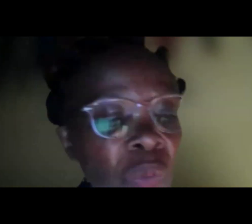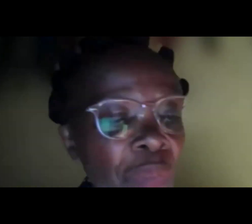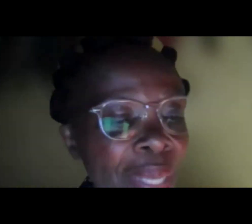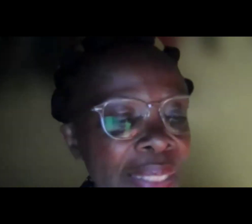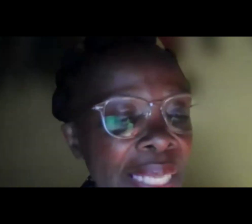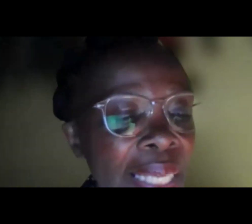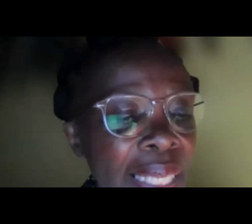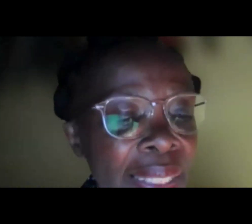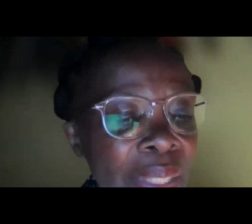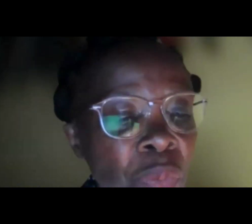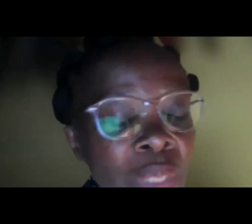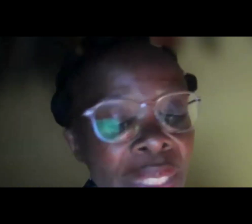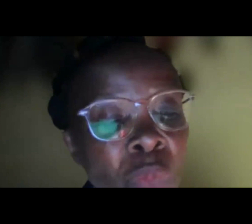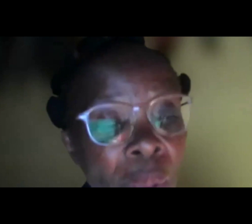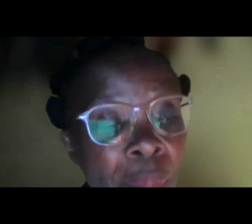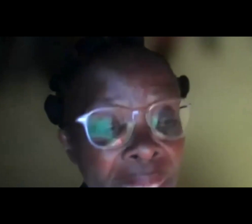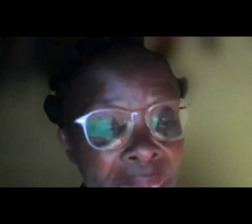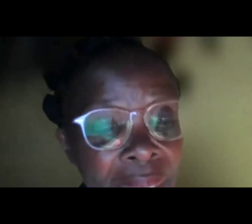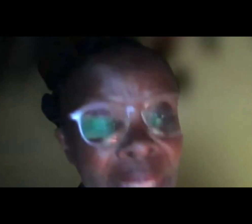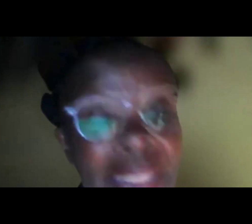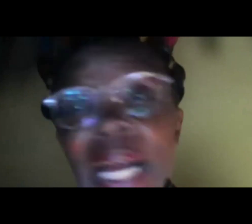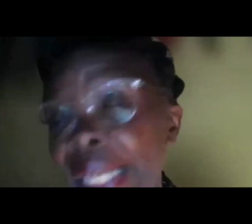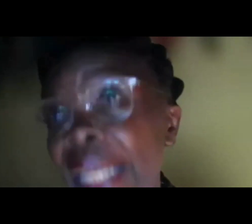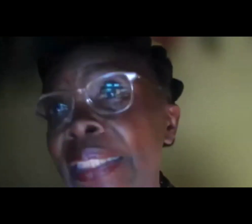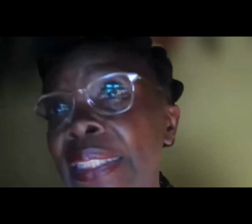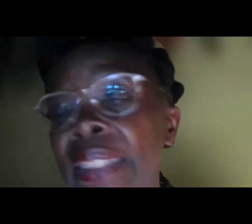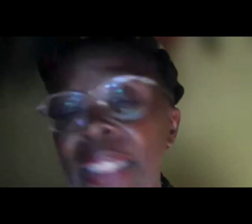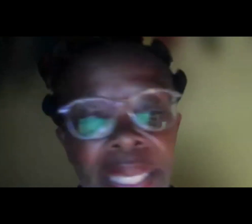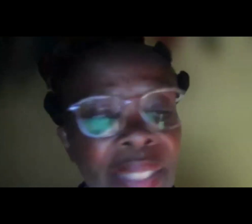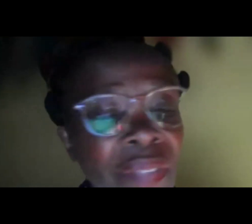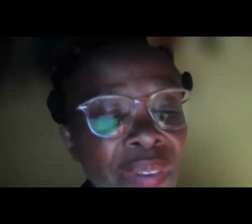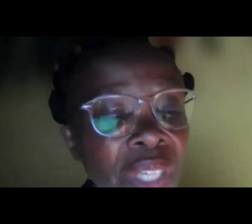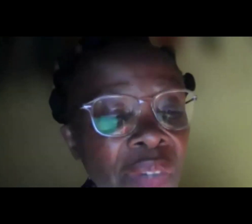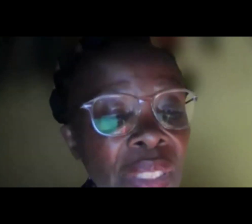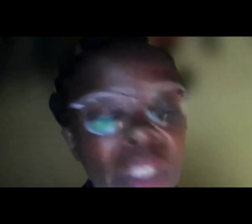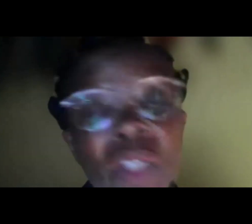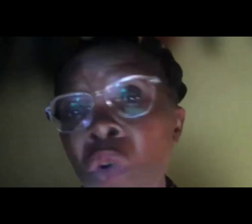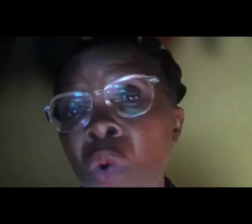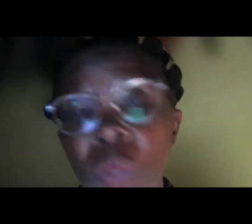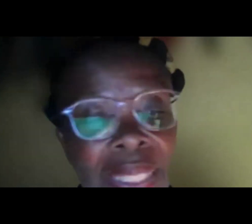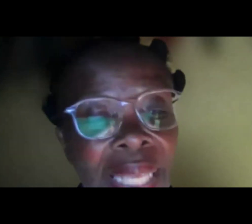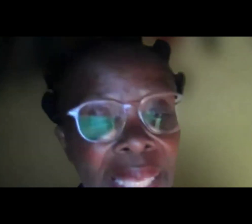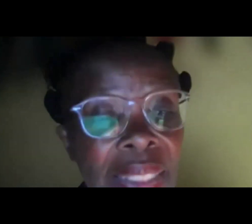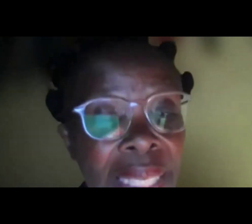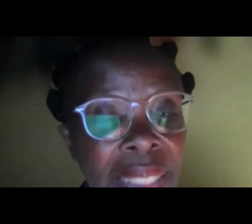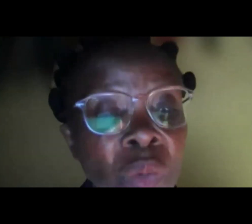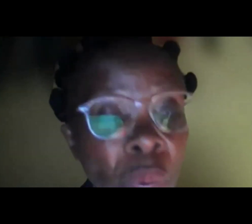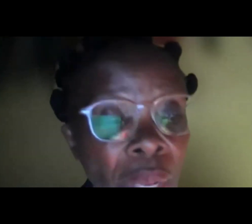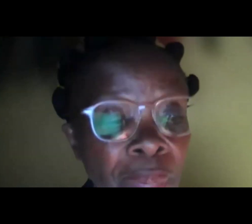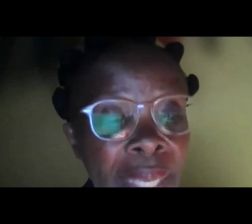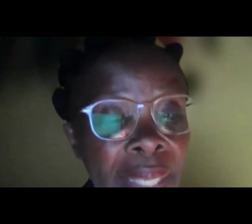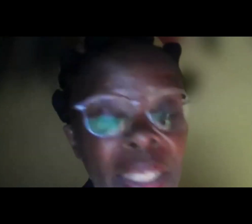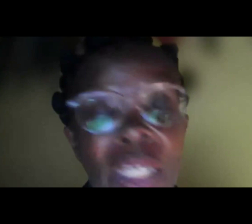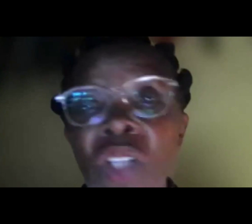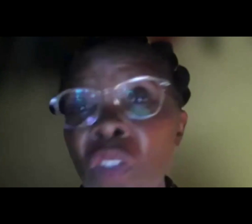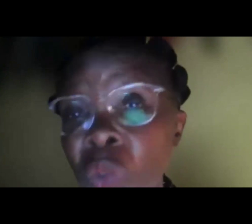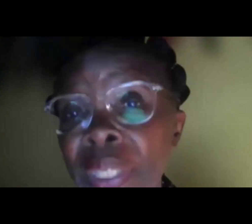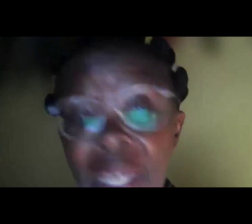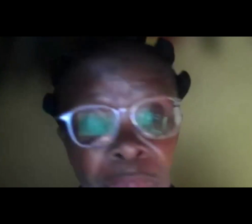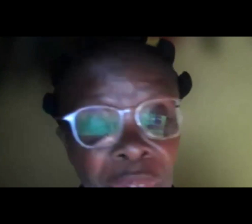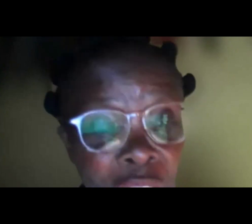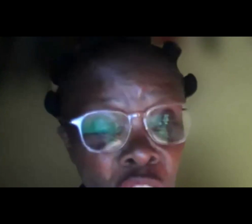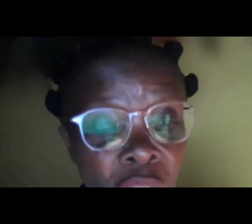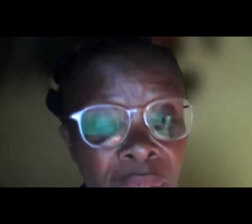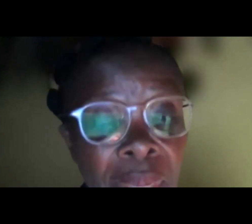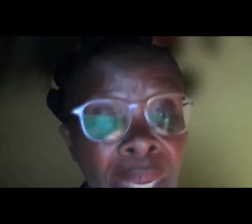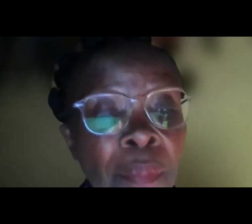to conclude by saying, I think what this webinar has highlighted the very critical role that the health sector will play, not only